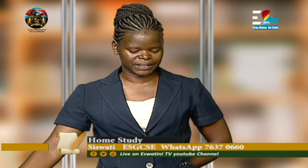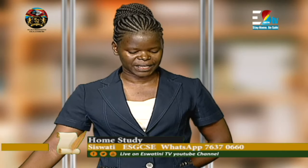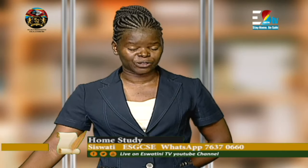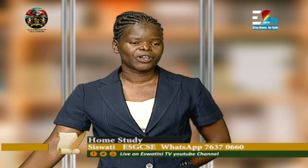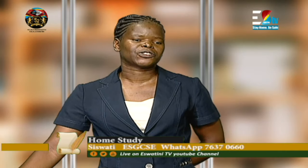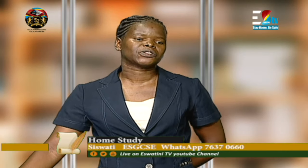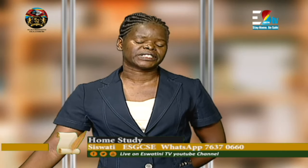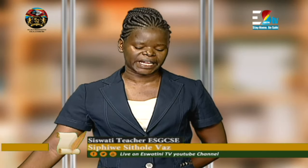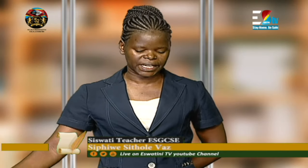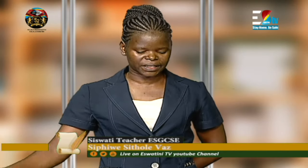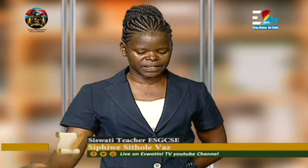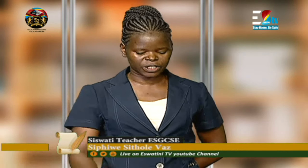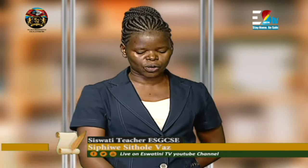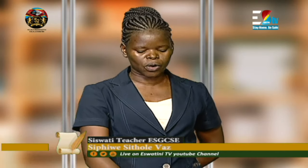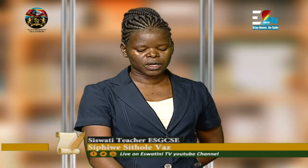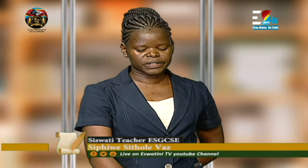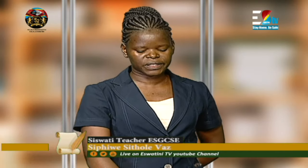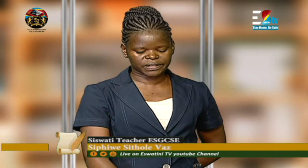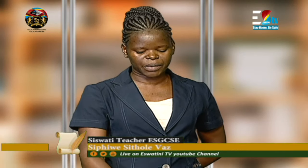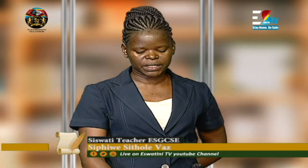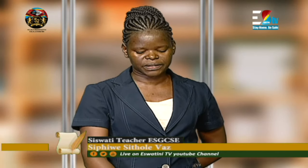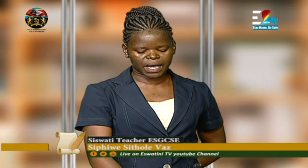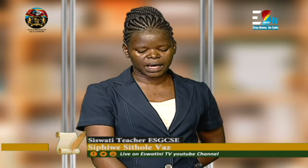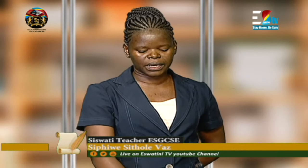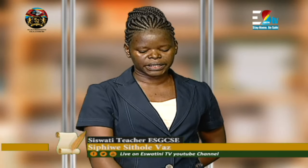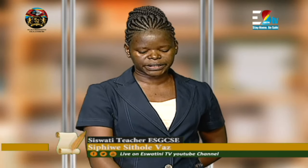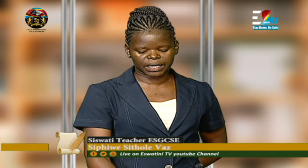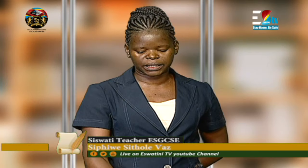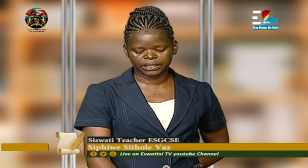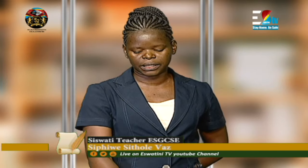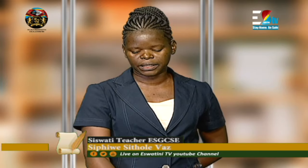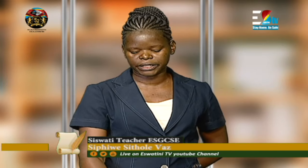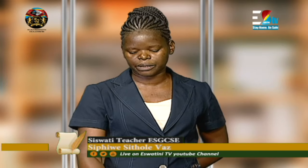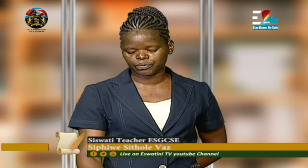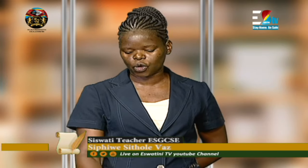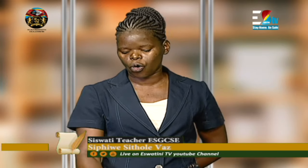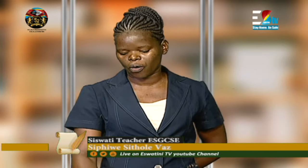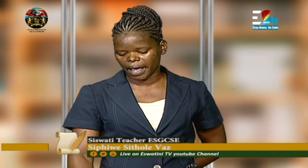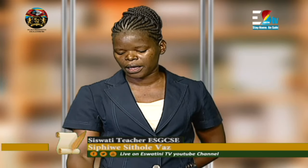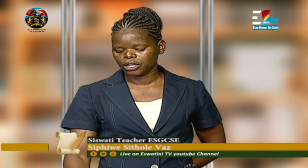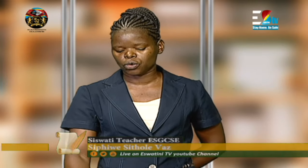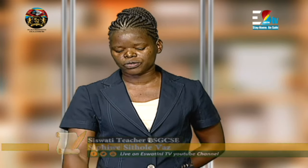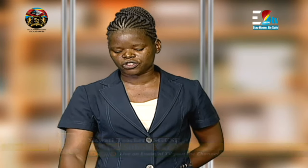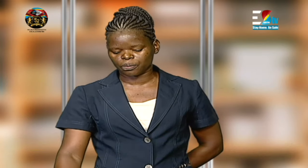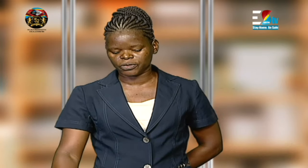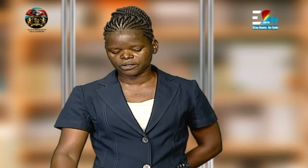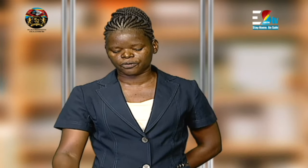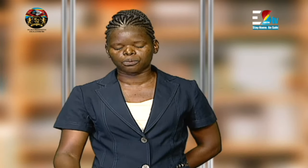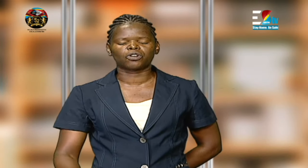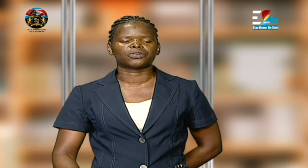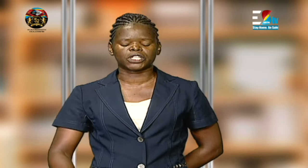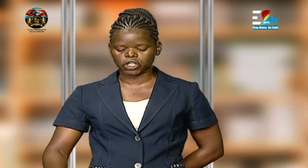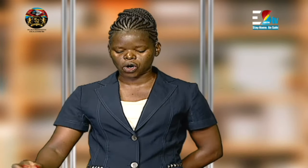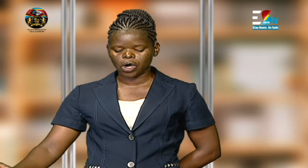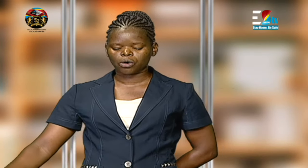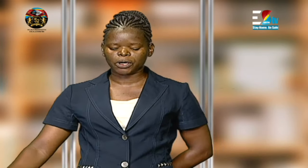letimcoka tesento sihlahlela sento sisebenzisa letakhi letimcoka loku